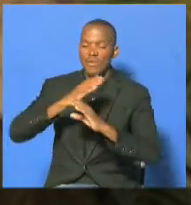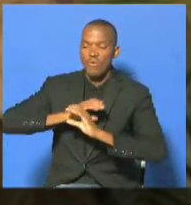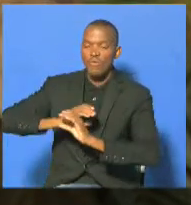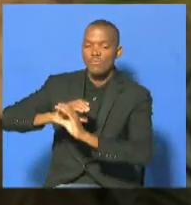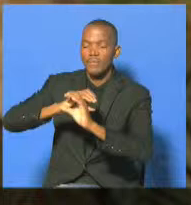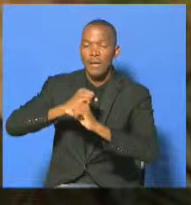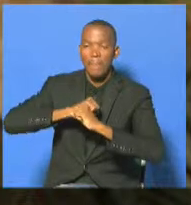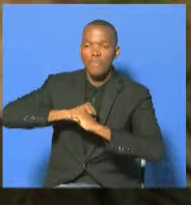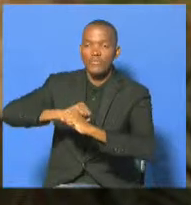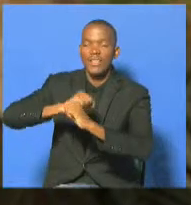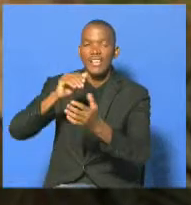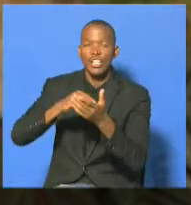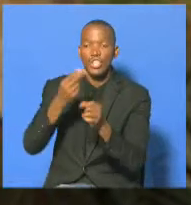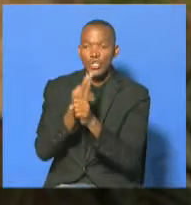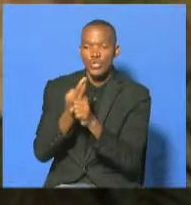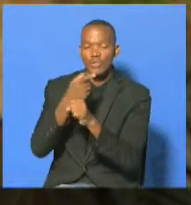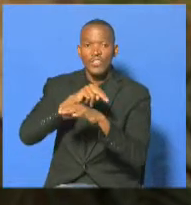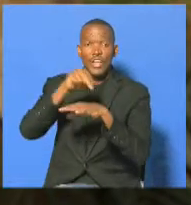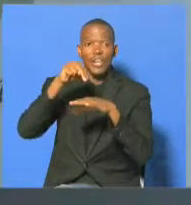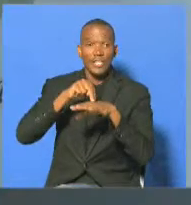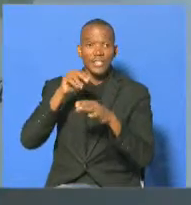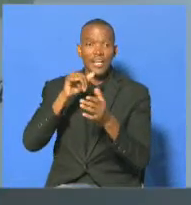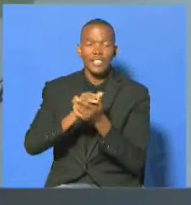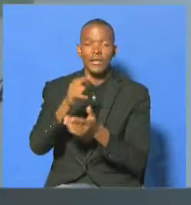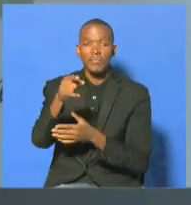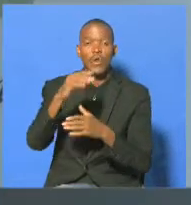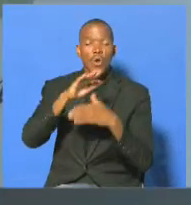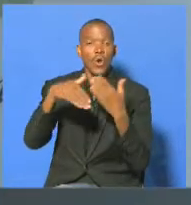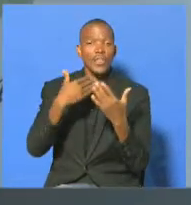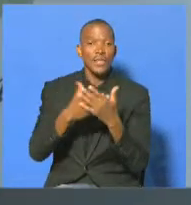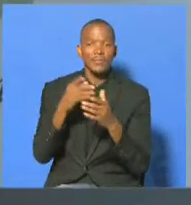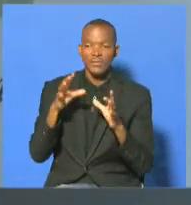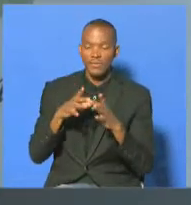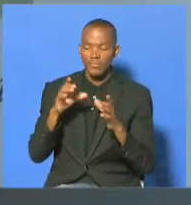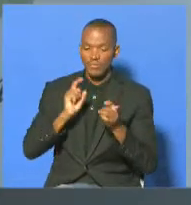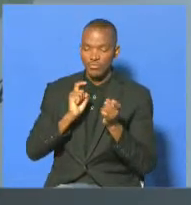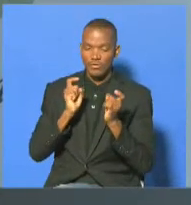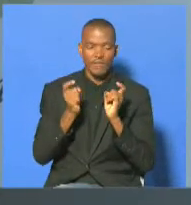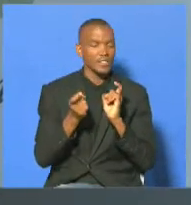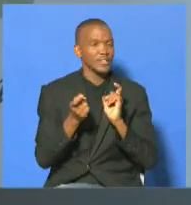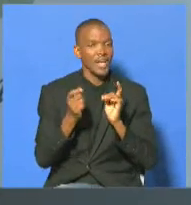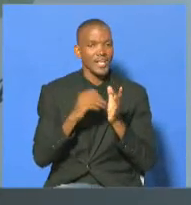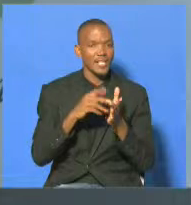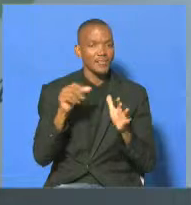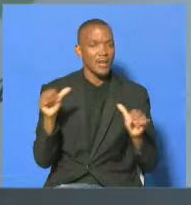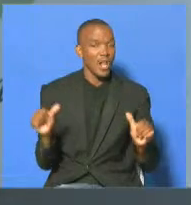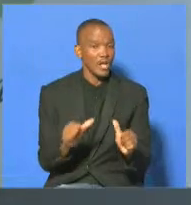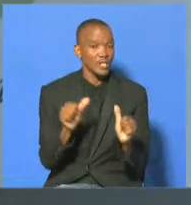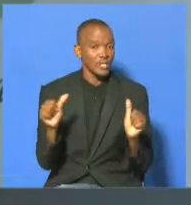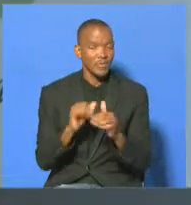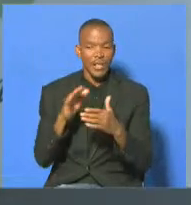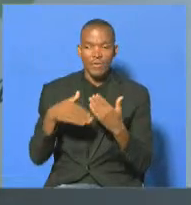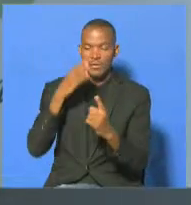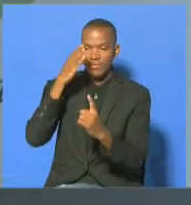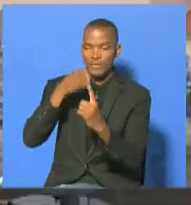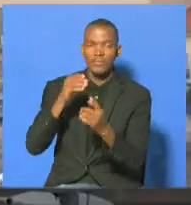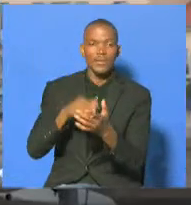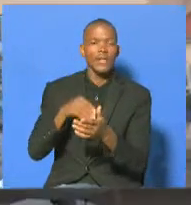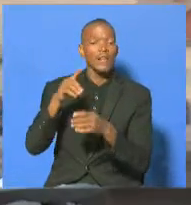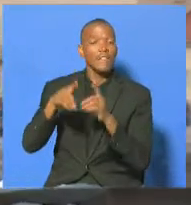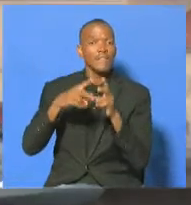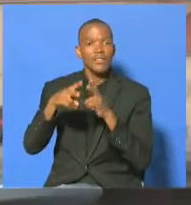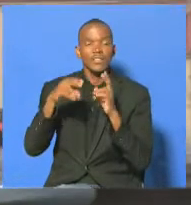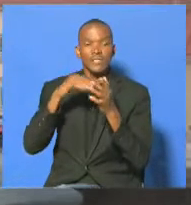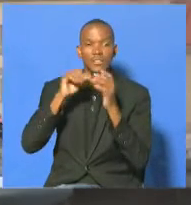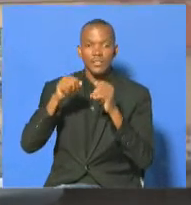conservation and sustainable use of nature as a means to promoting biodiversity, an actionable priority that Global Village continues to